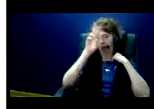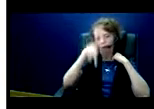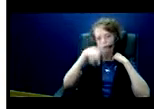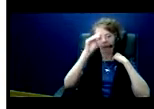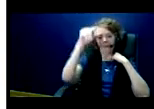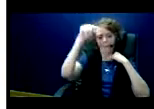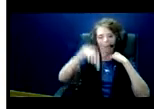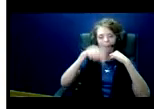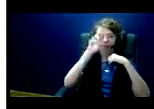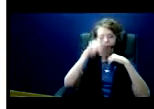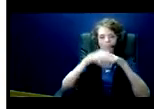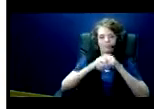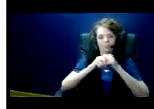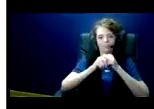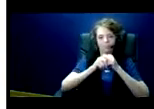Stop it down.